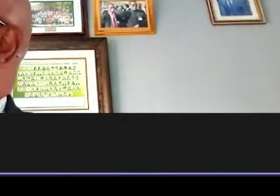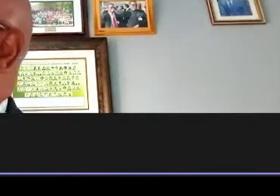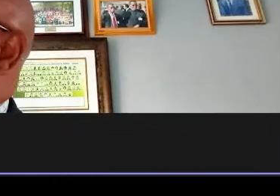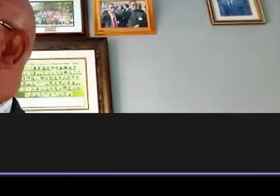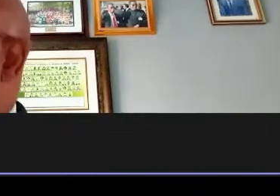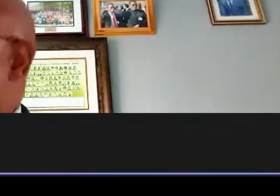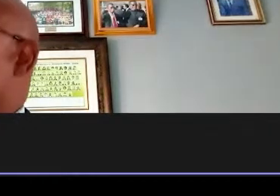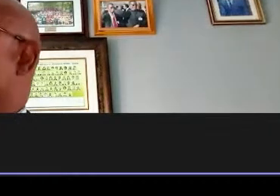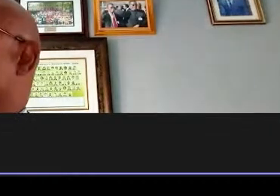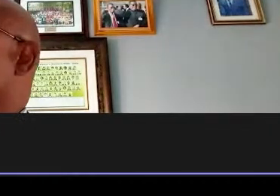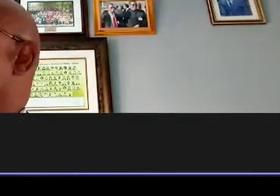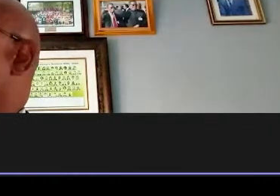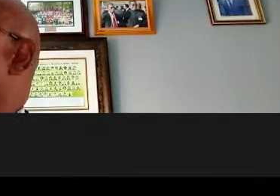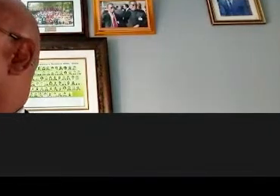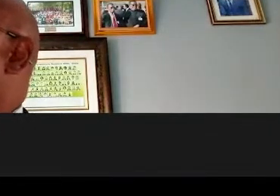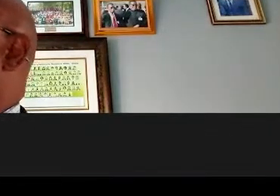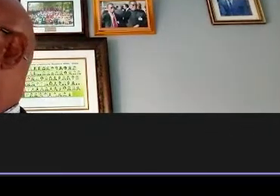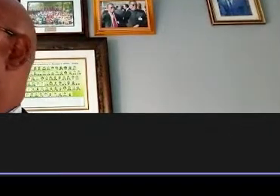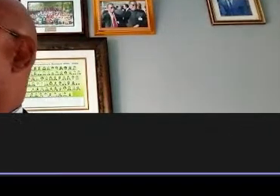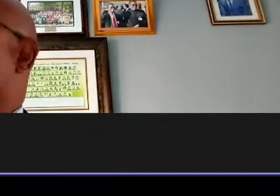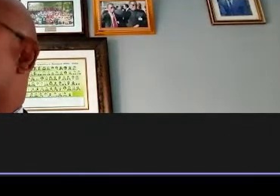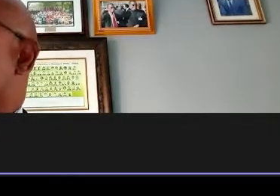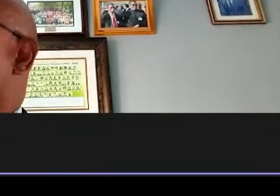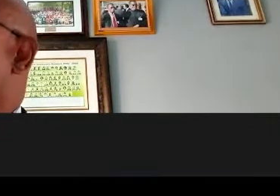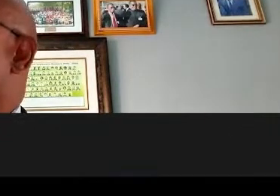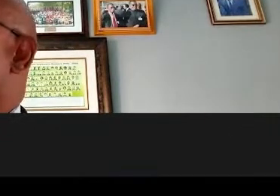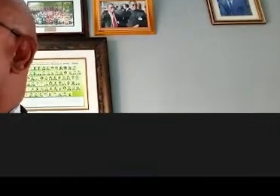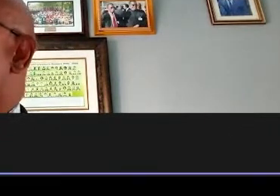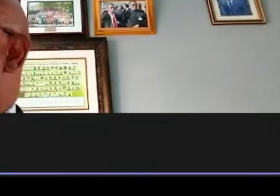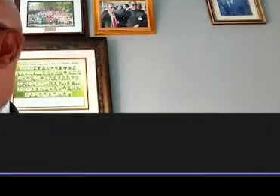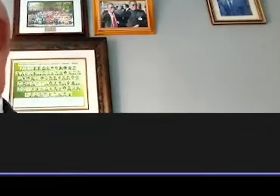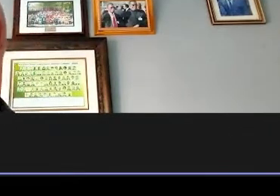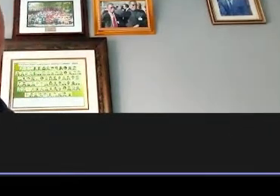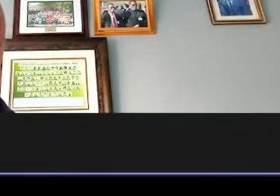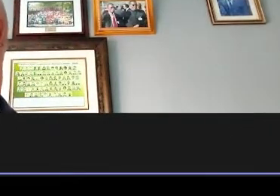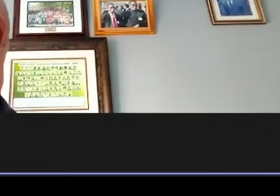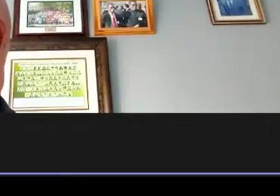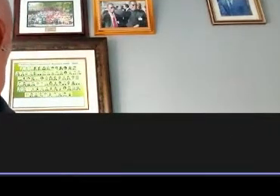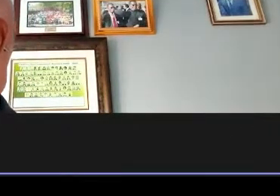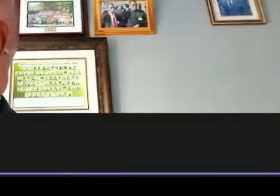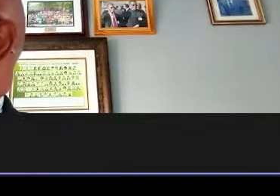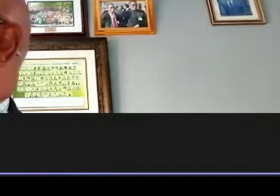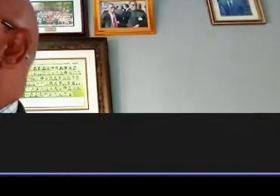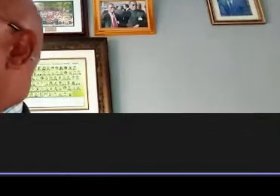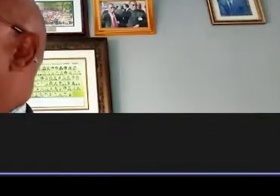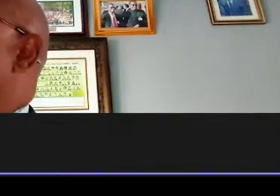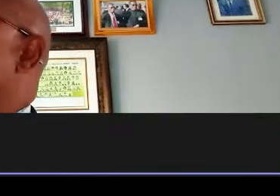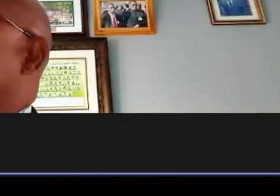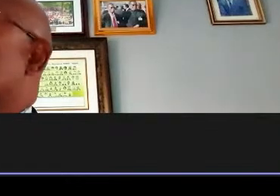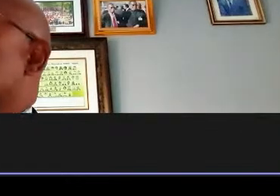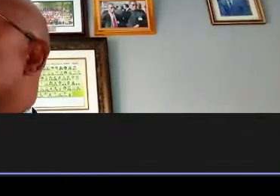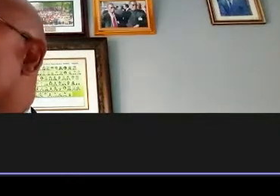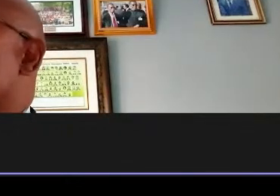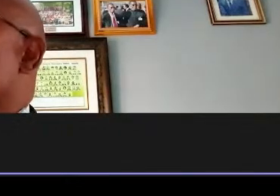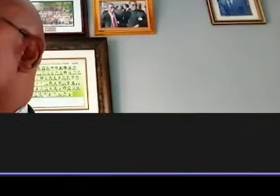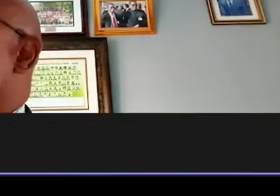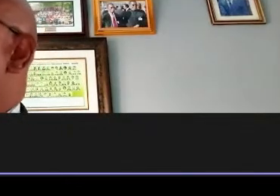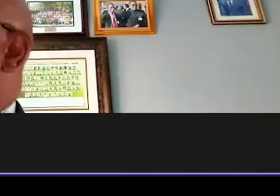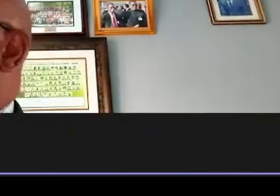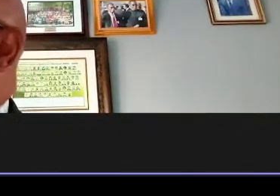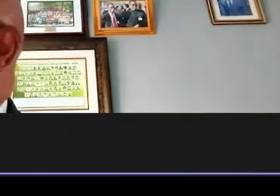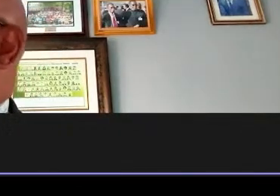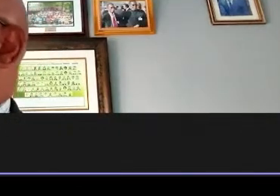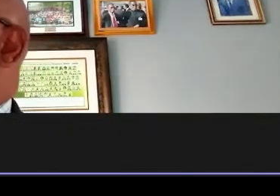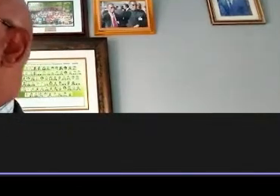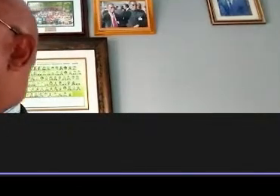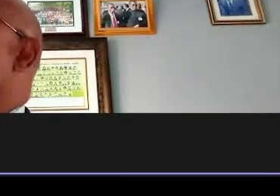than 440,000 houses to build. However, between 2016 and